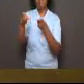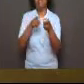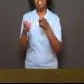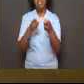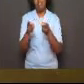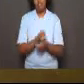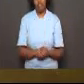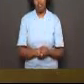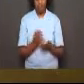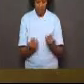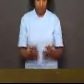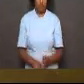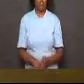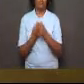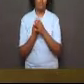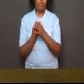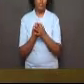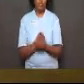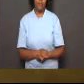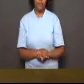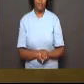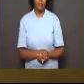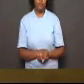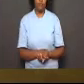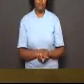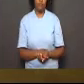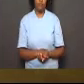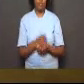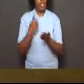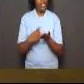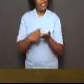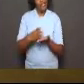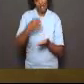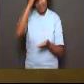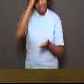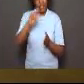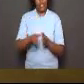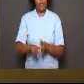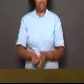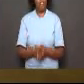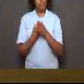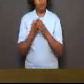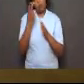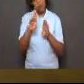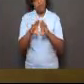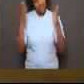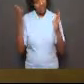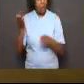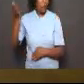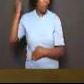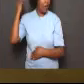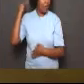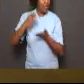Let us begin. We will open this lesson with a review question from